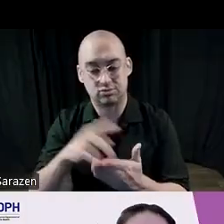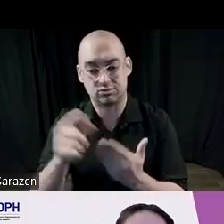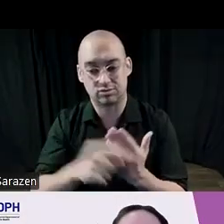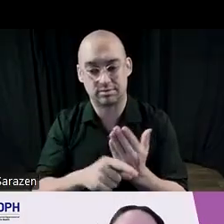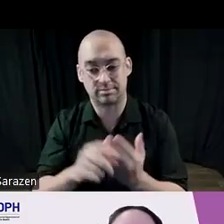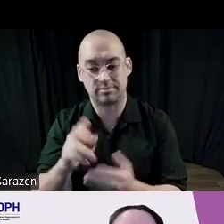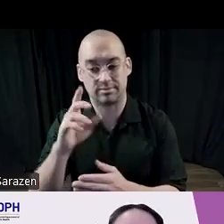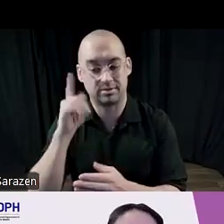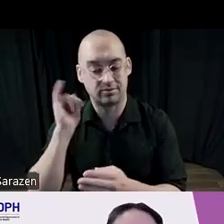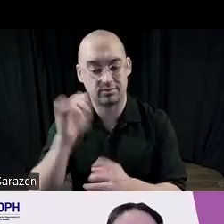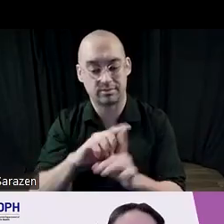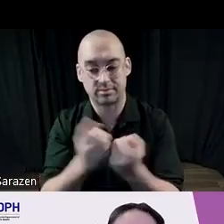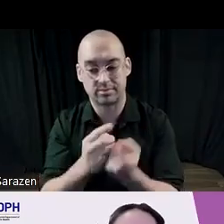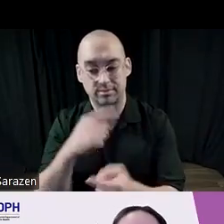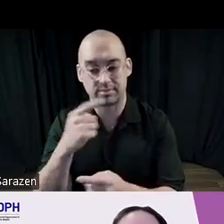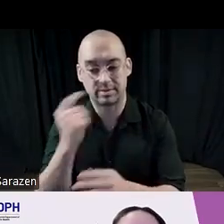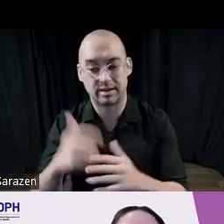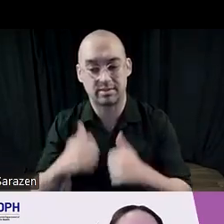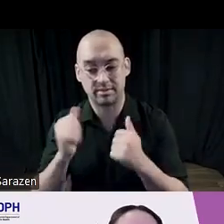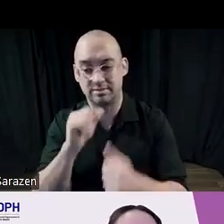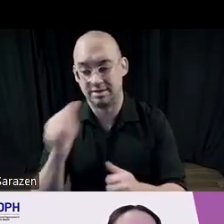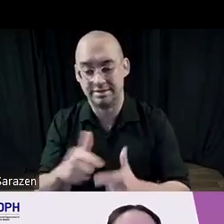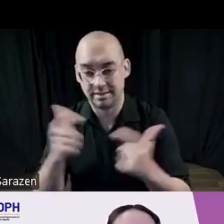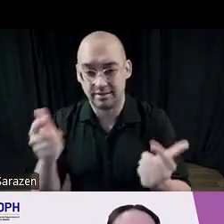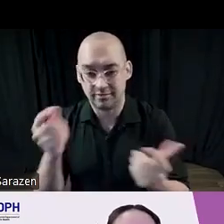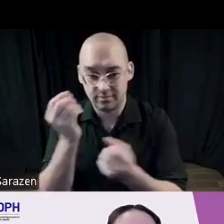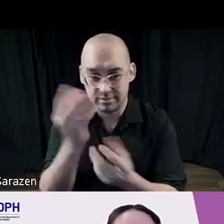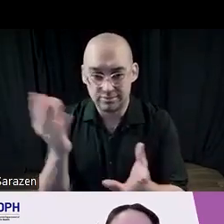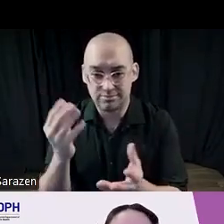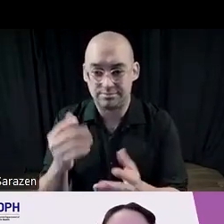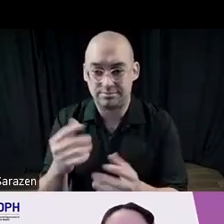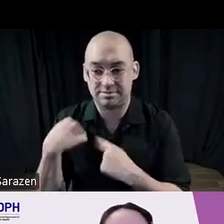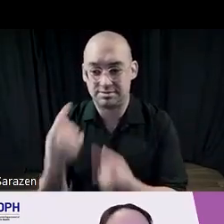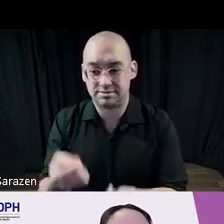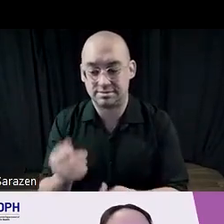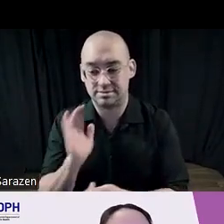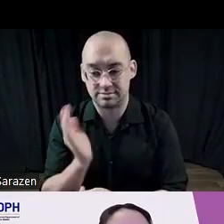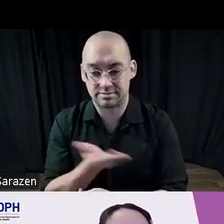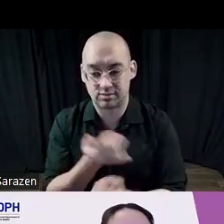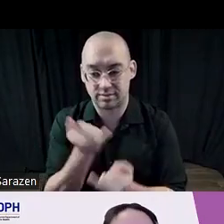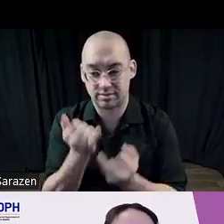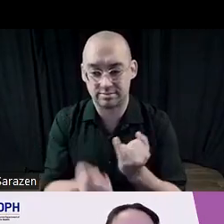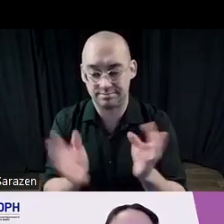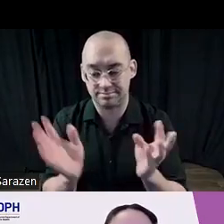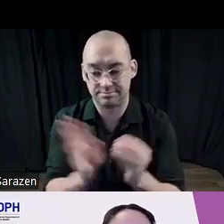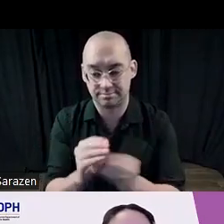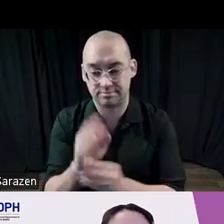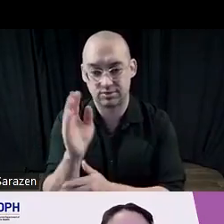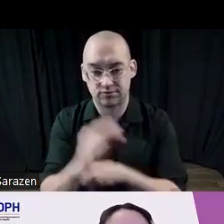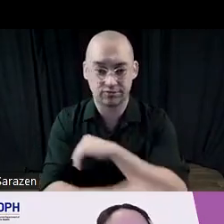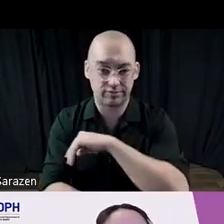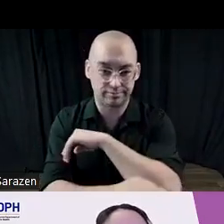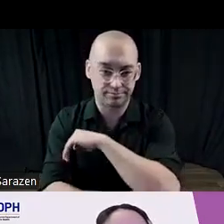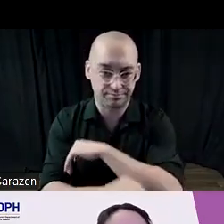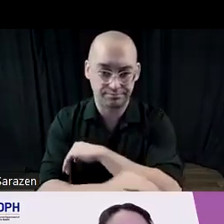Health. We don't have a lot of updates since our last meeting in the fall.